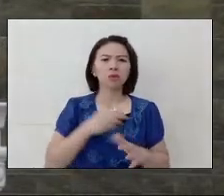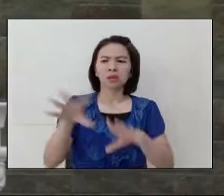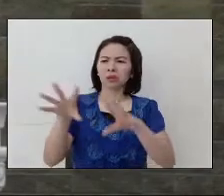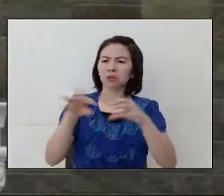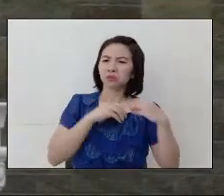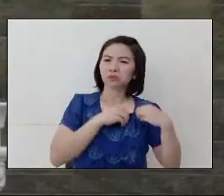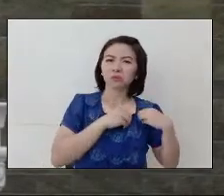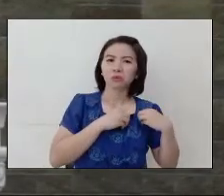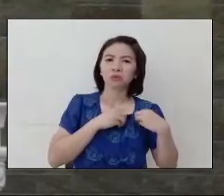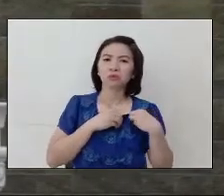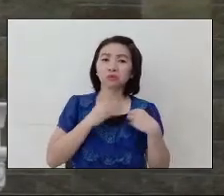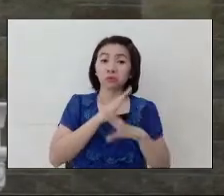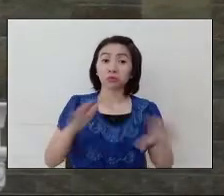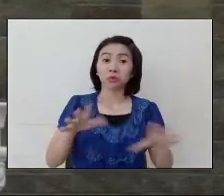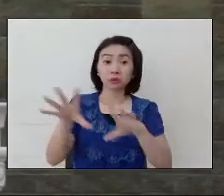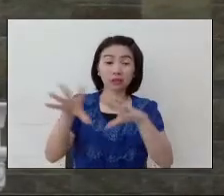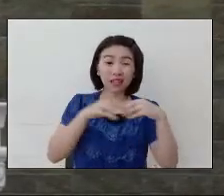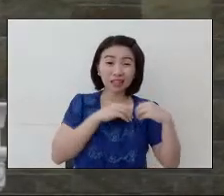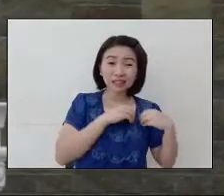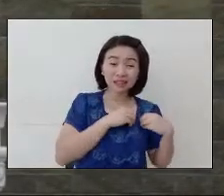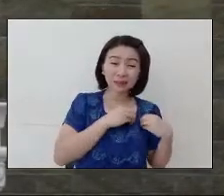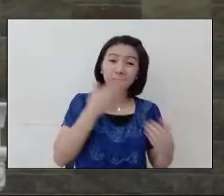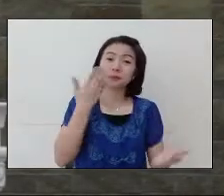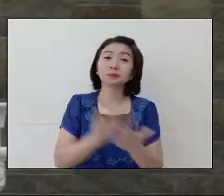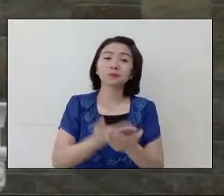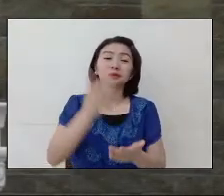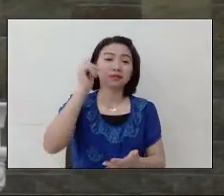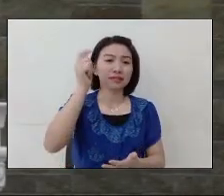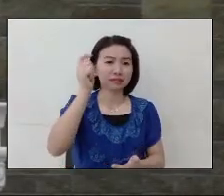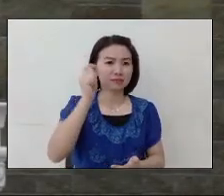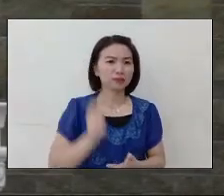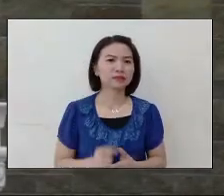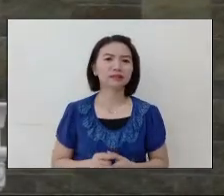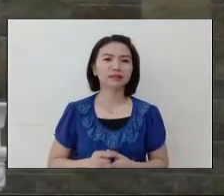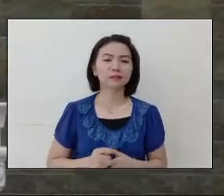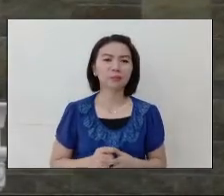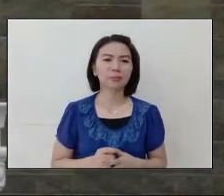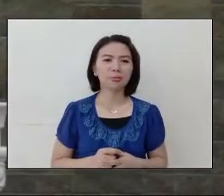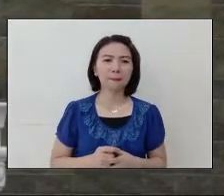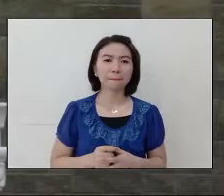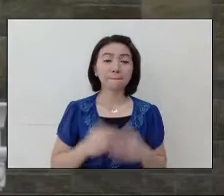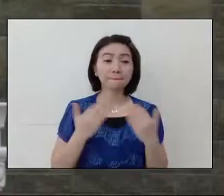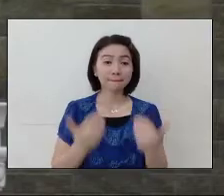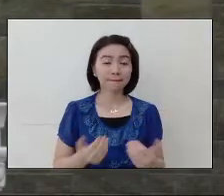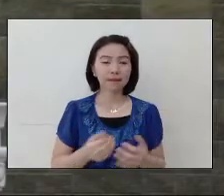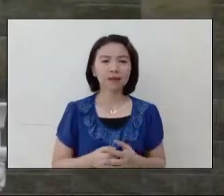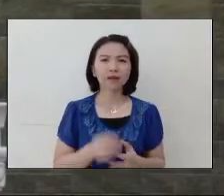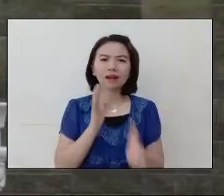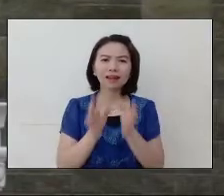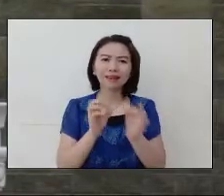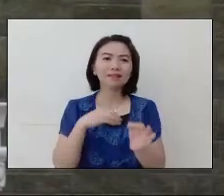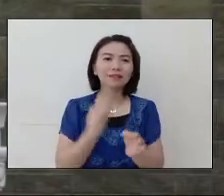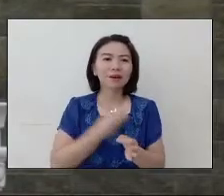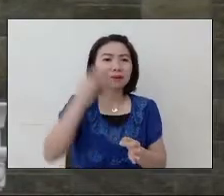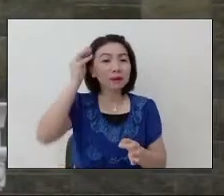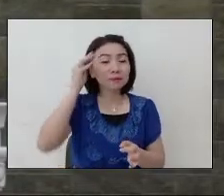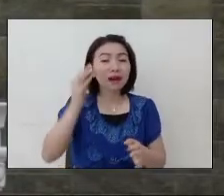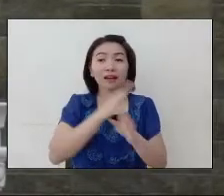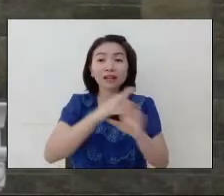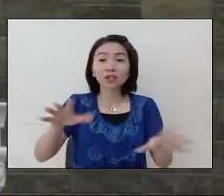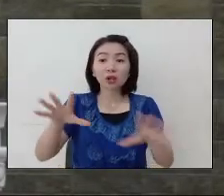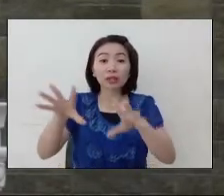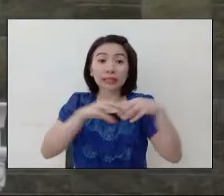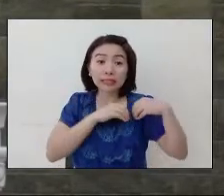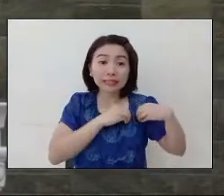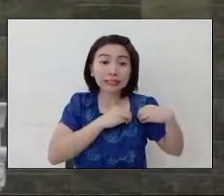And that's sad, mga kapatid, na kapag ka ang mind natin hindi na makapag-accommodate ng good report.